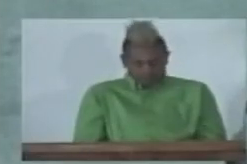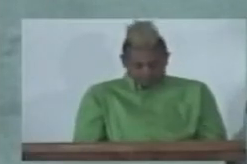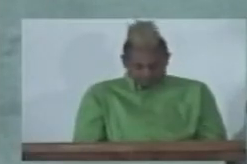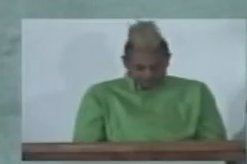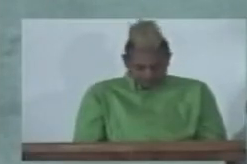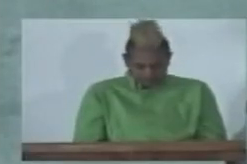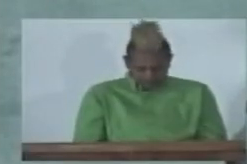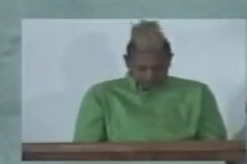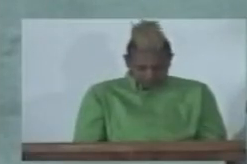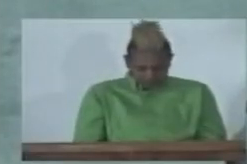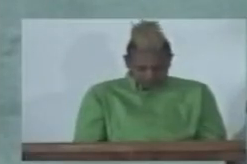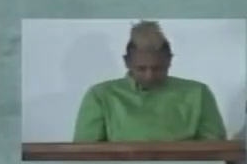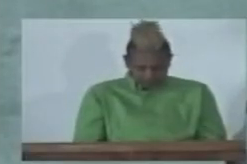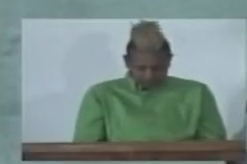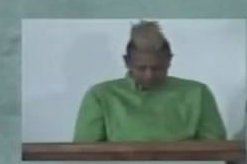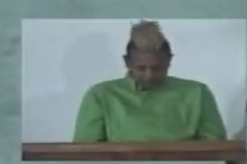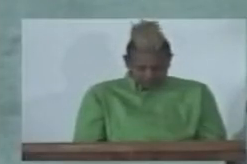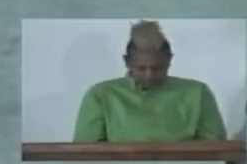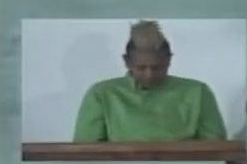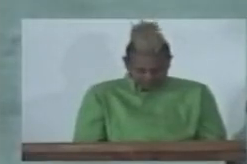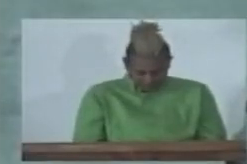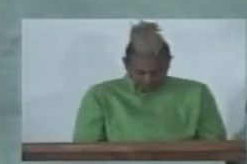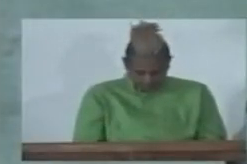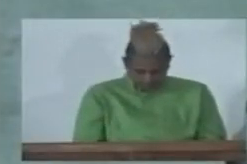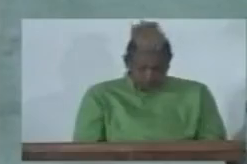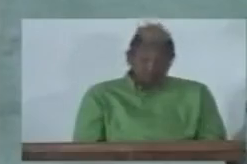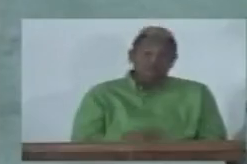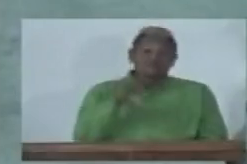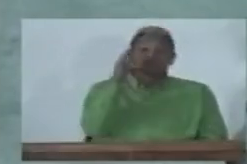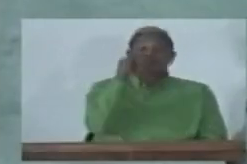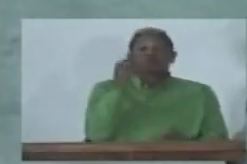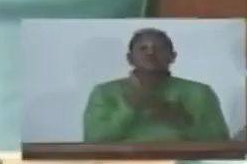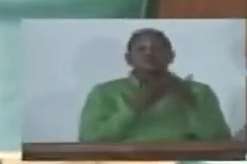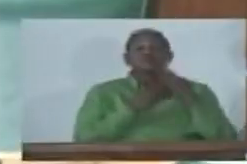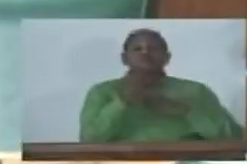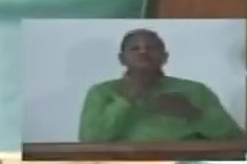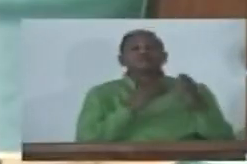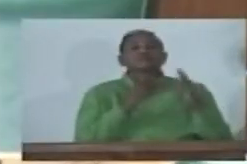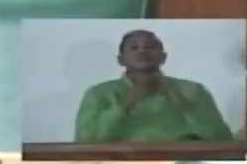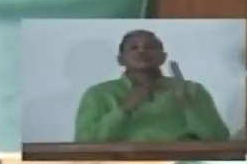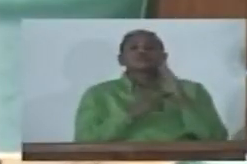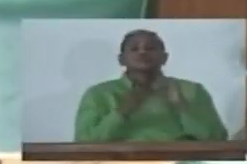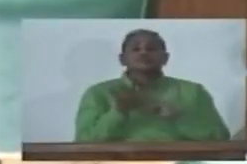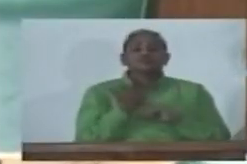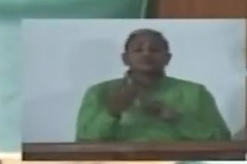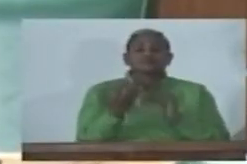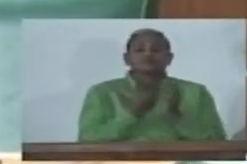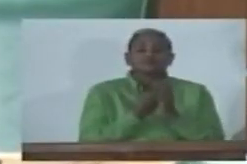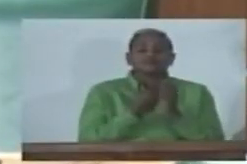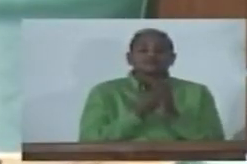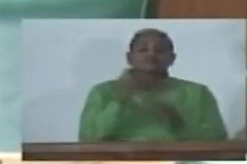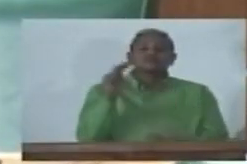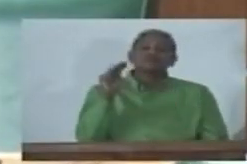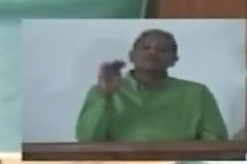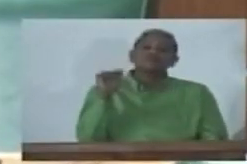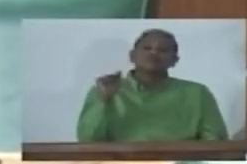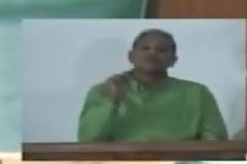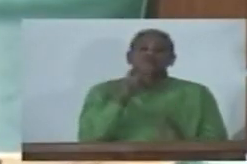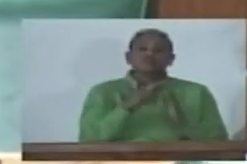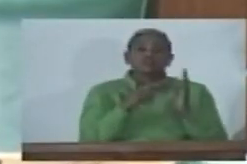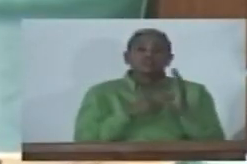Mr. President, colleagues, the Airports Economic Regulation Expansion Fund, Norman Manley International Airport